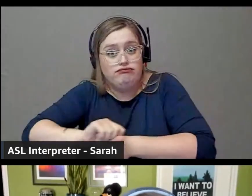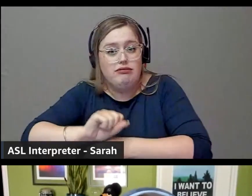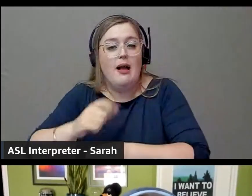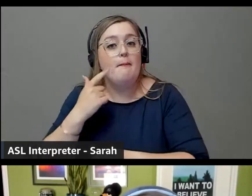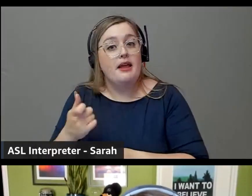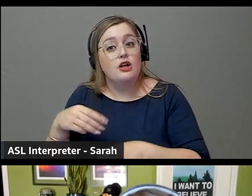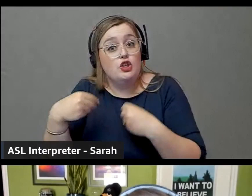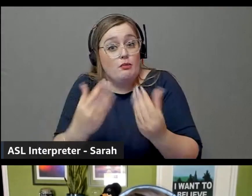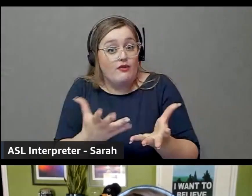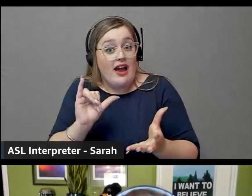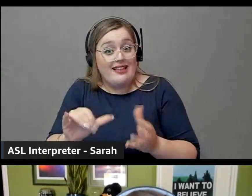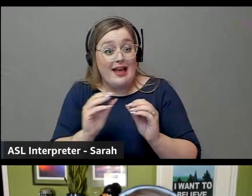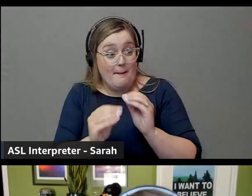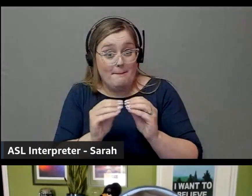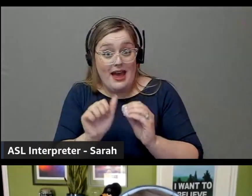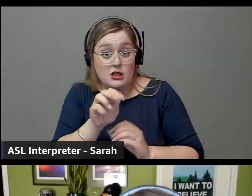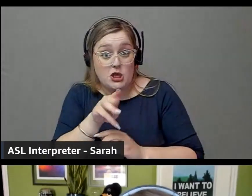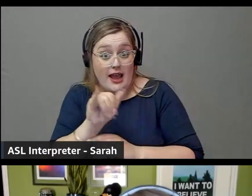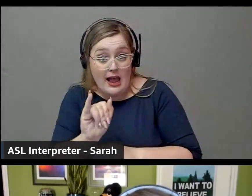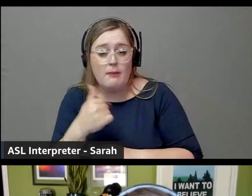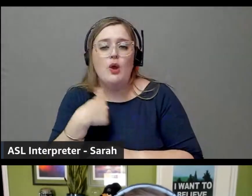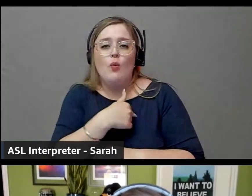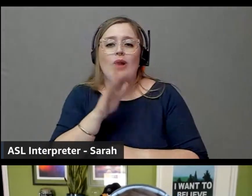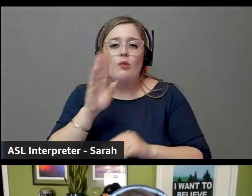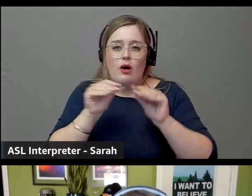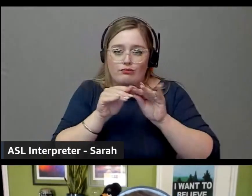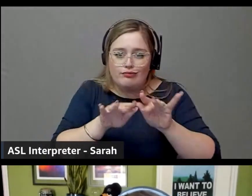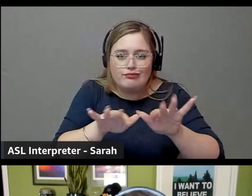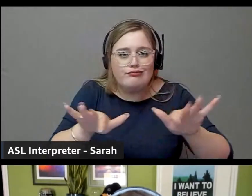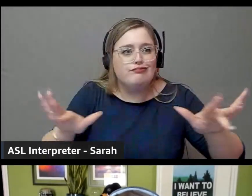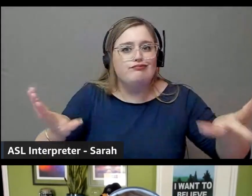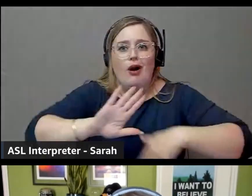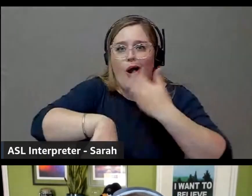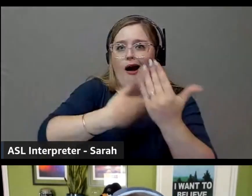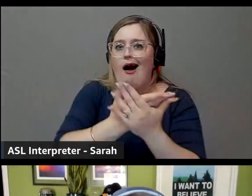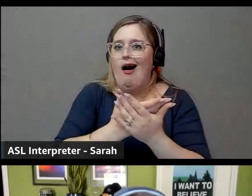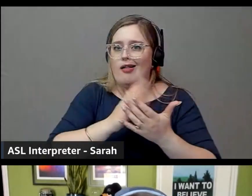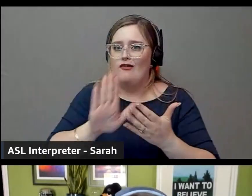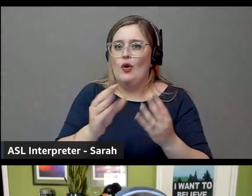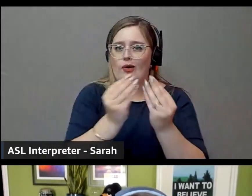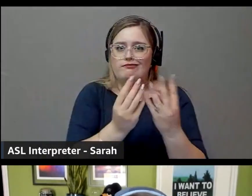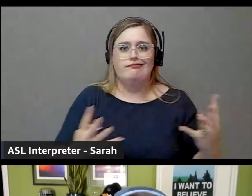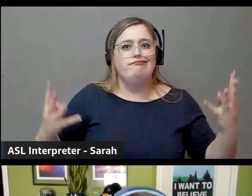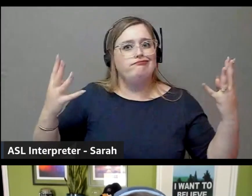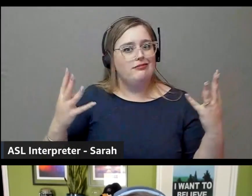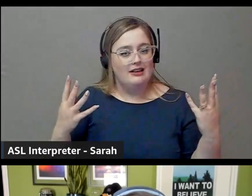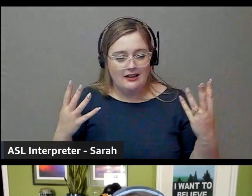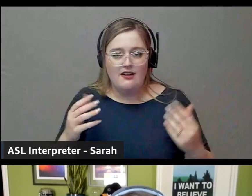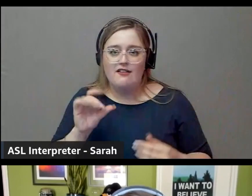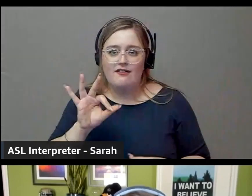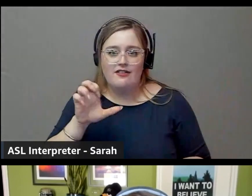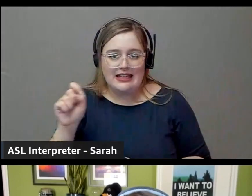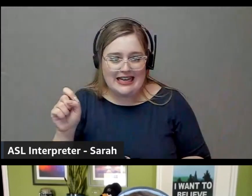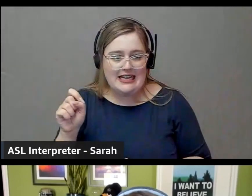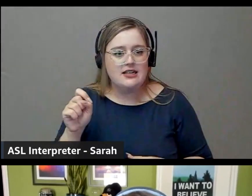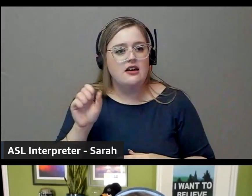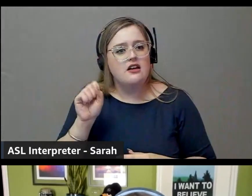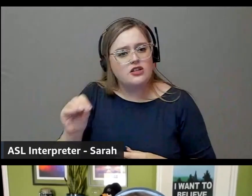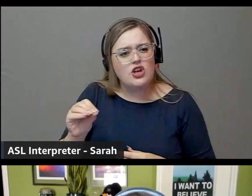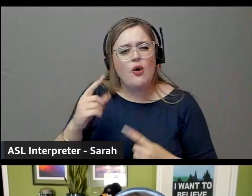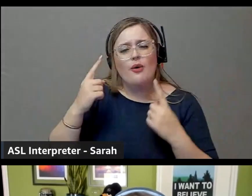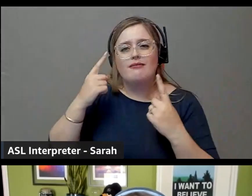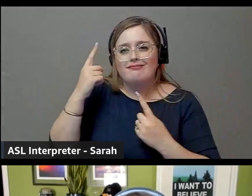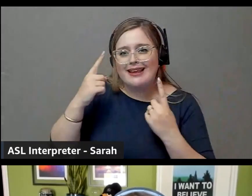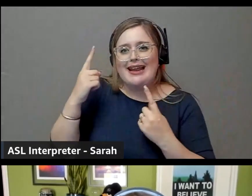roll that out for you across your fleet. And obviously, when you think of high availability, there is some magic there in terms of rolling it over, so there's